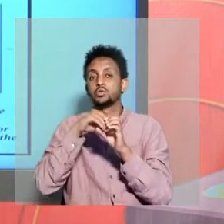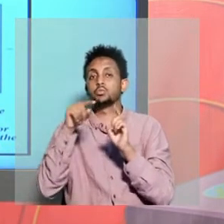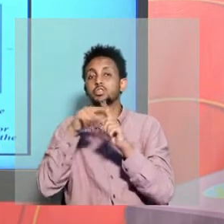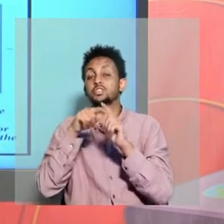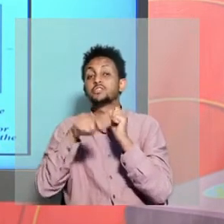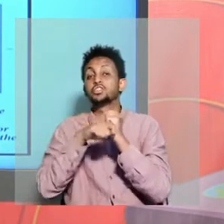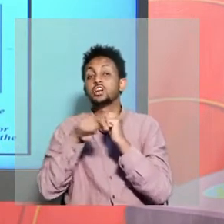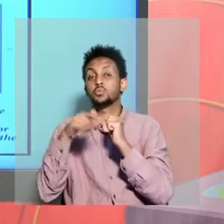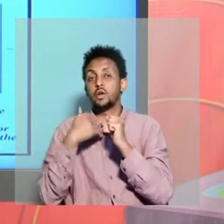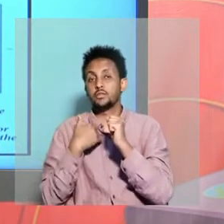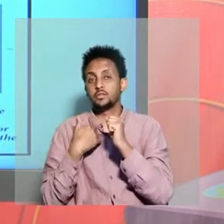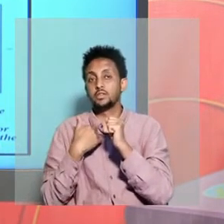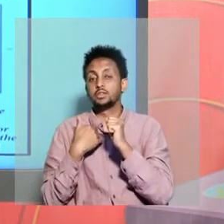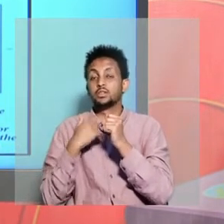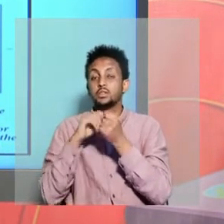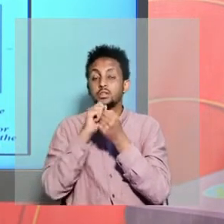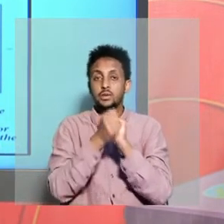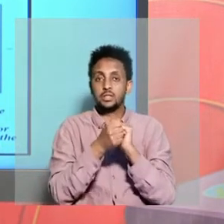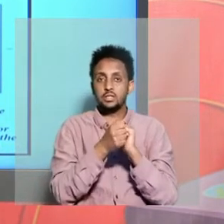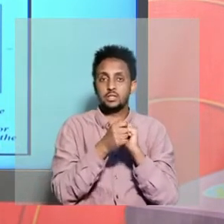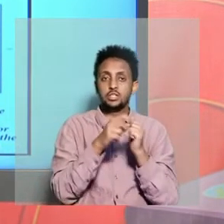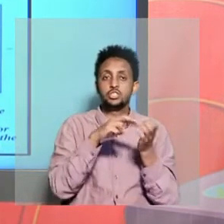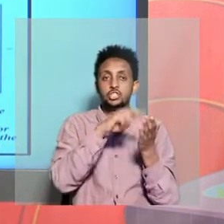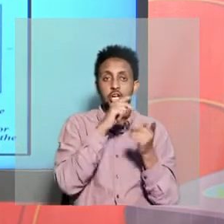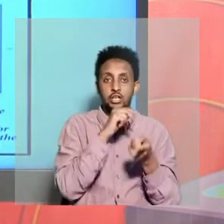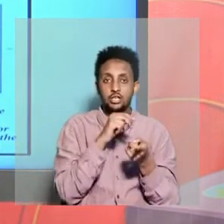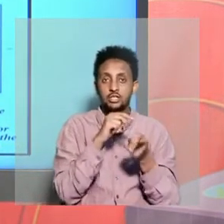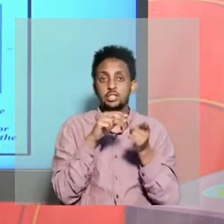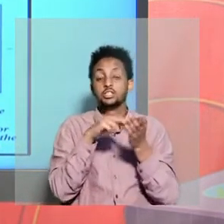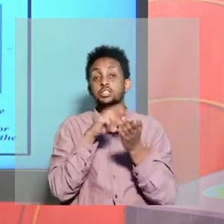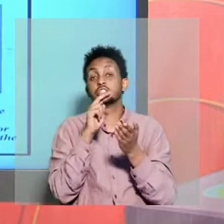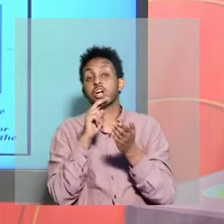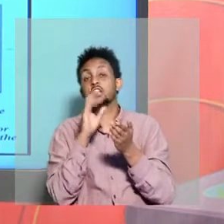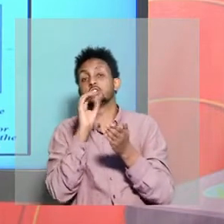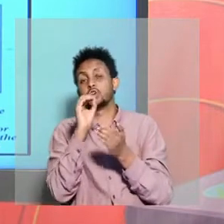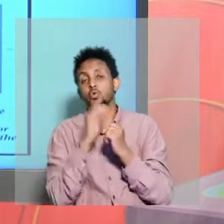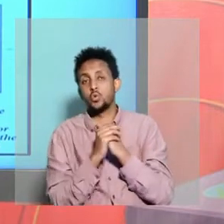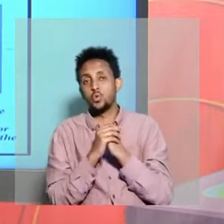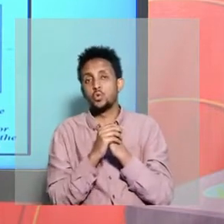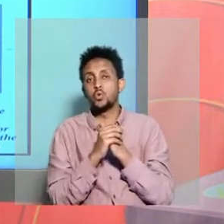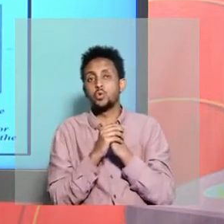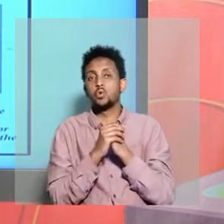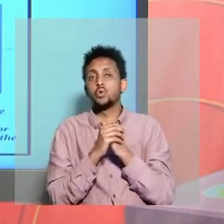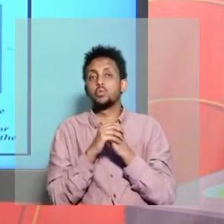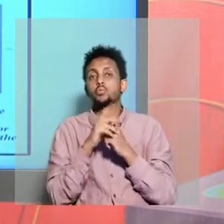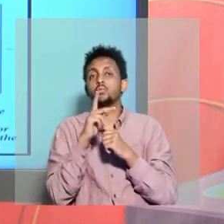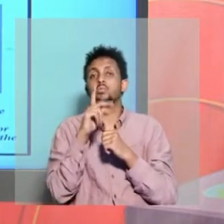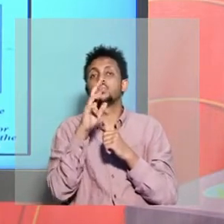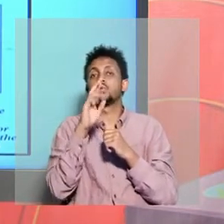positive charge here, if you released it, initially the initial velocity is 0, and it propagates or